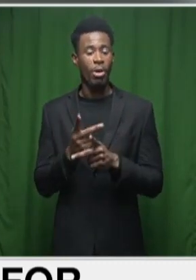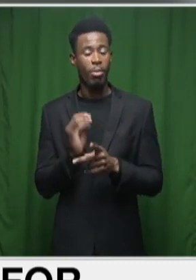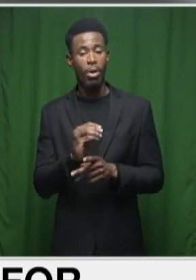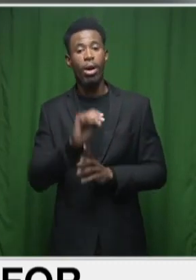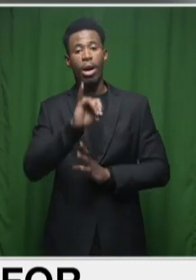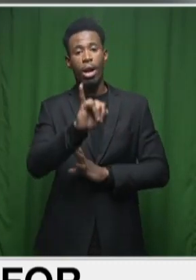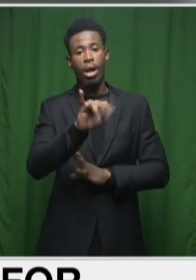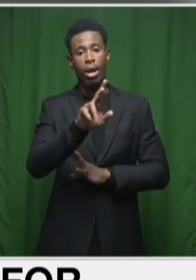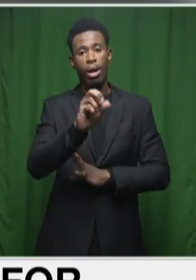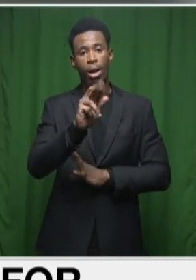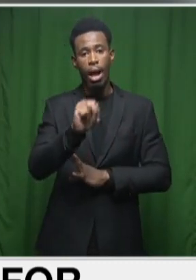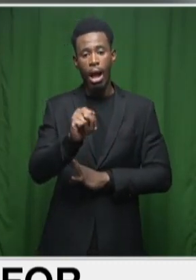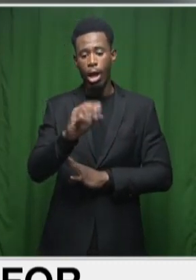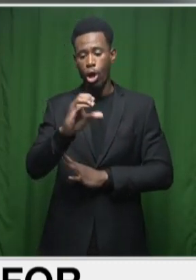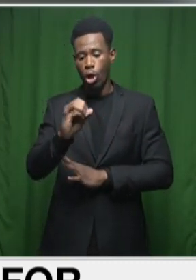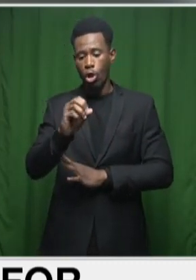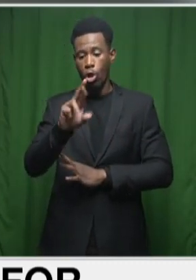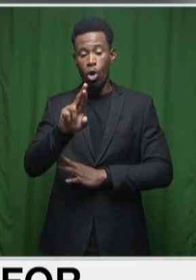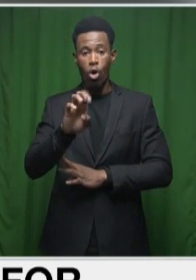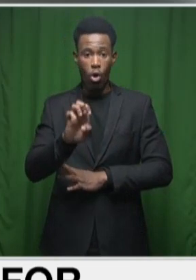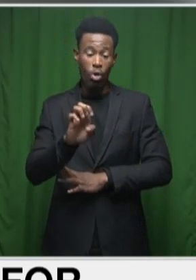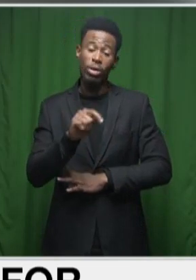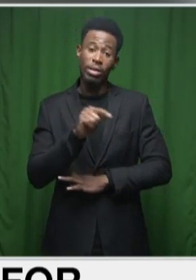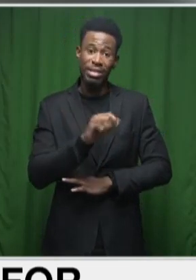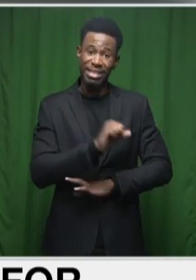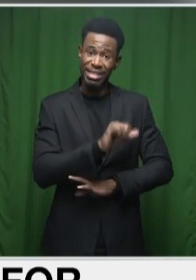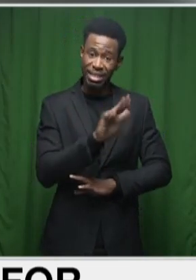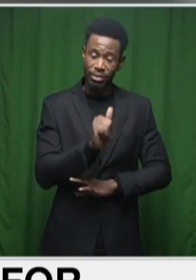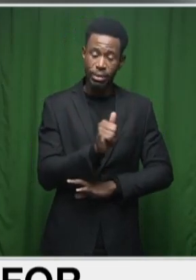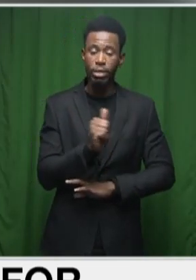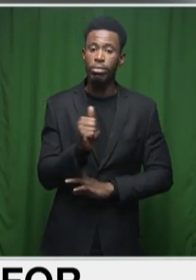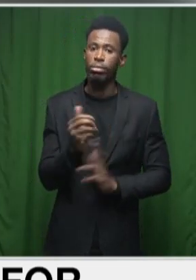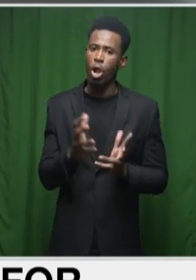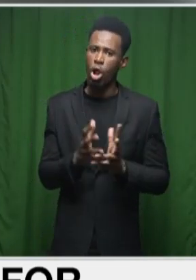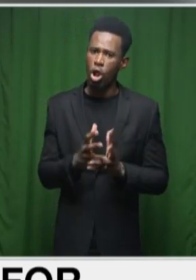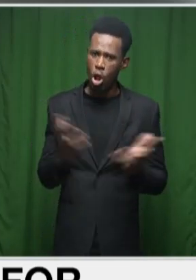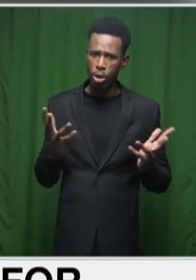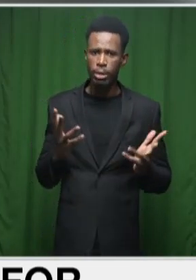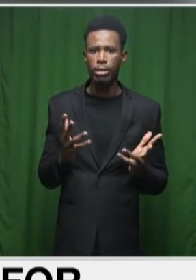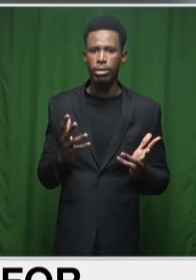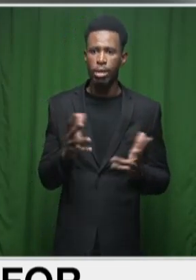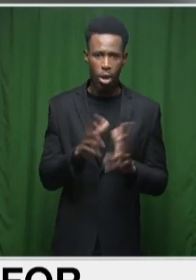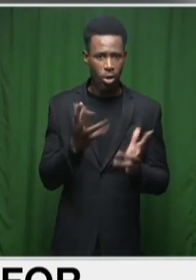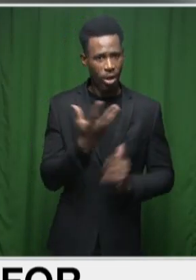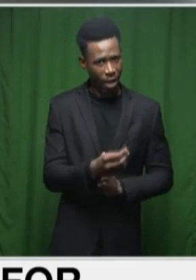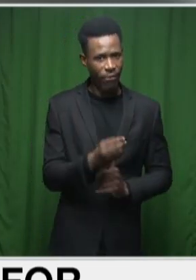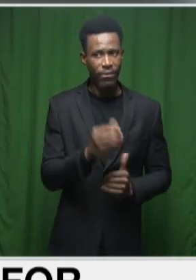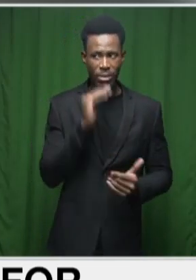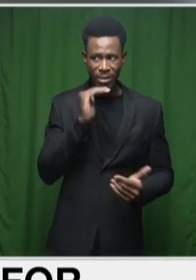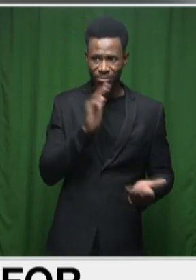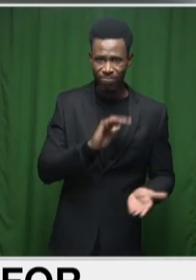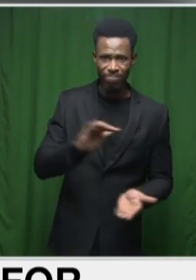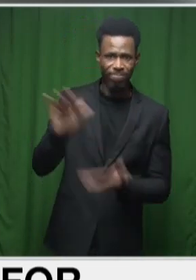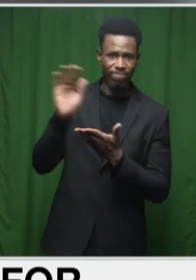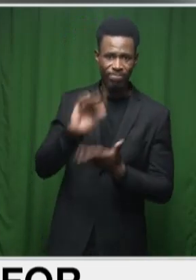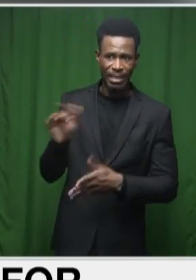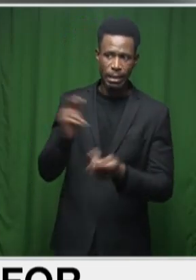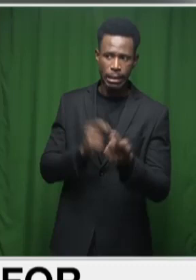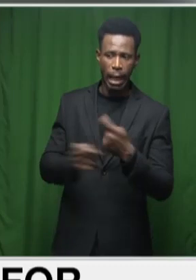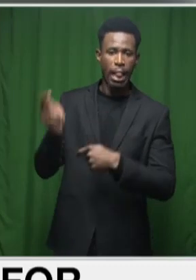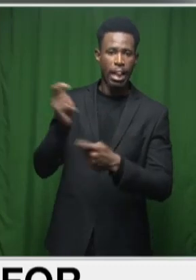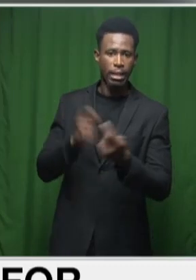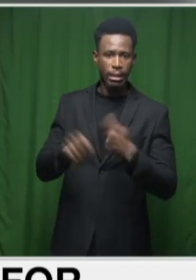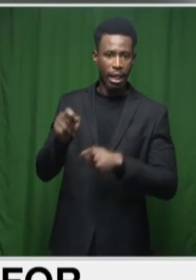we know in the South African case, we export a lot of that into the European market. So initially, when we've done an